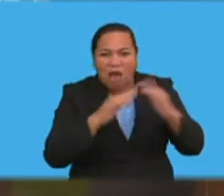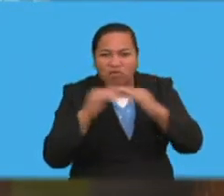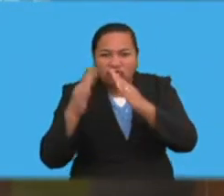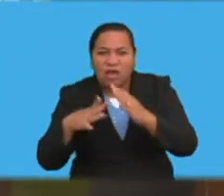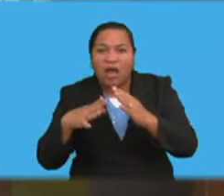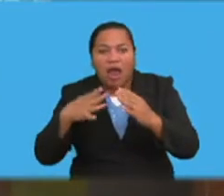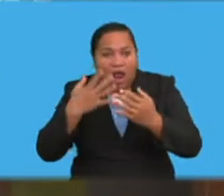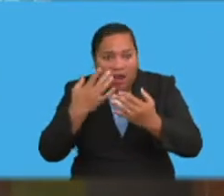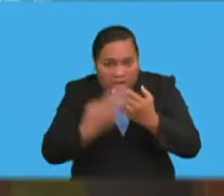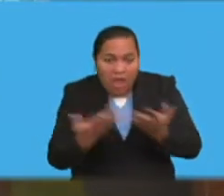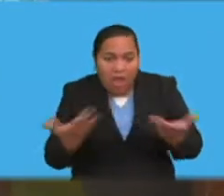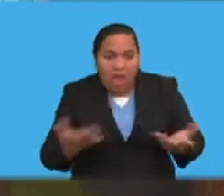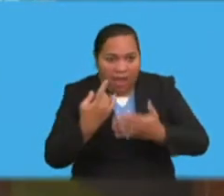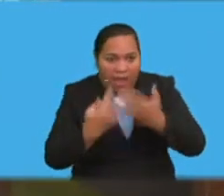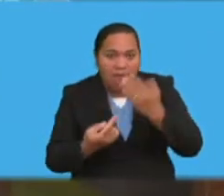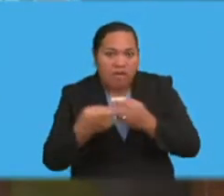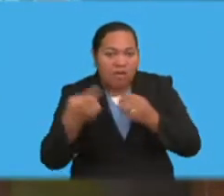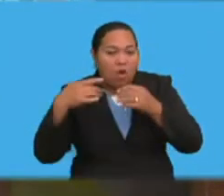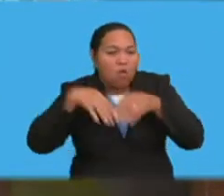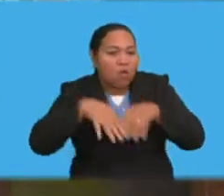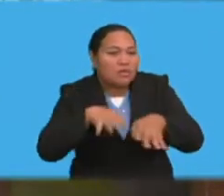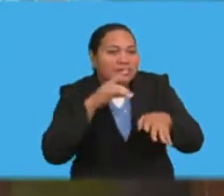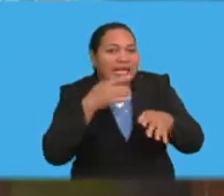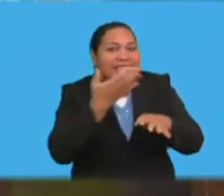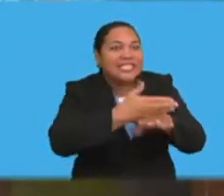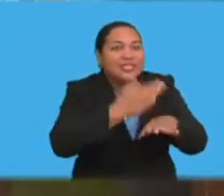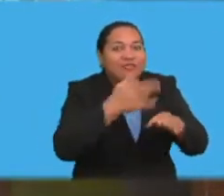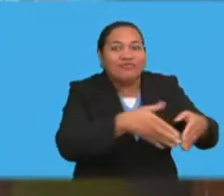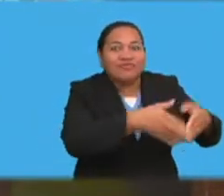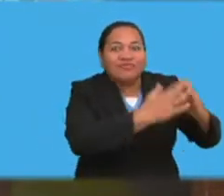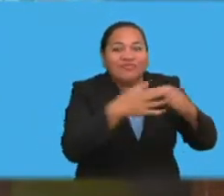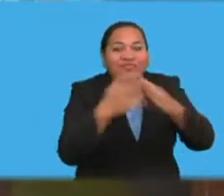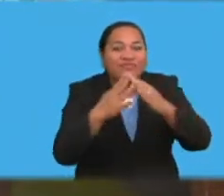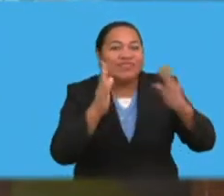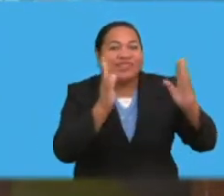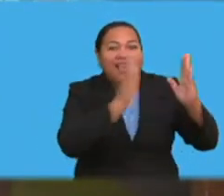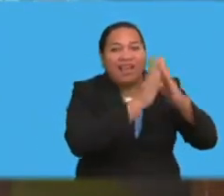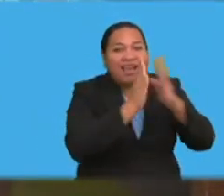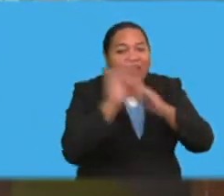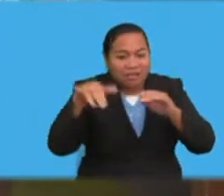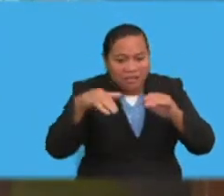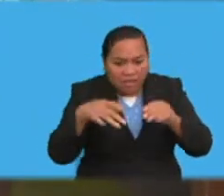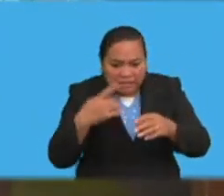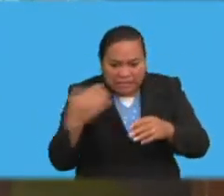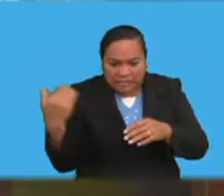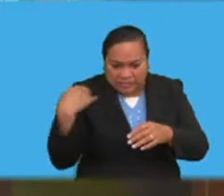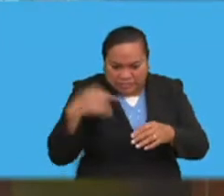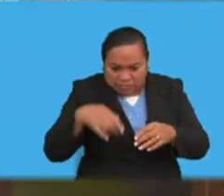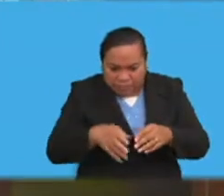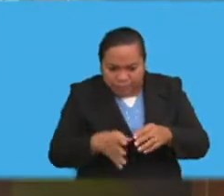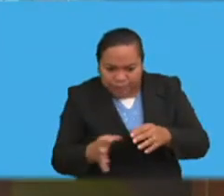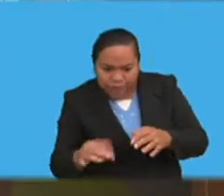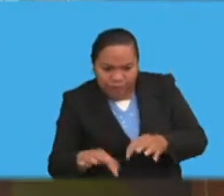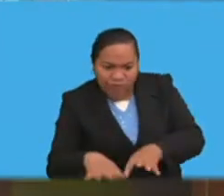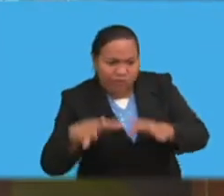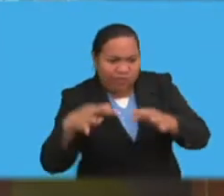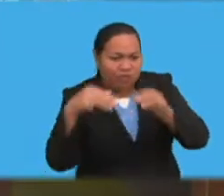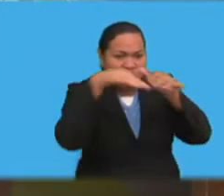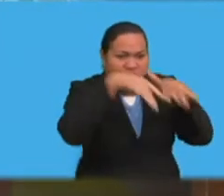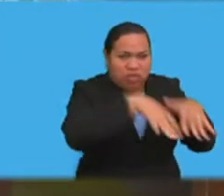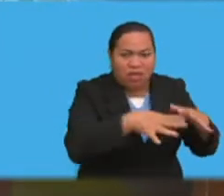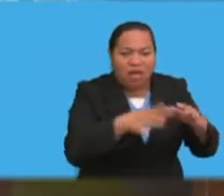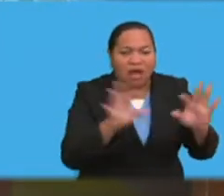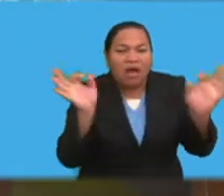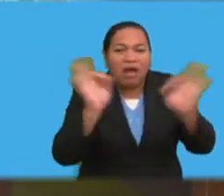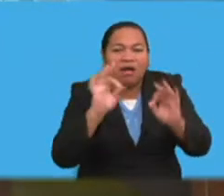is happening. And lastly, that new settlements have disturbed natural waterways and have not catered for drainage